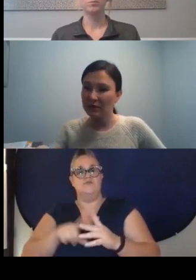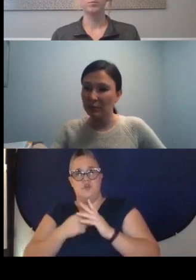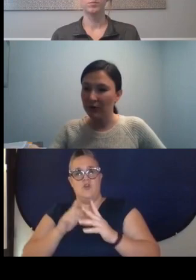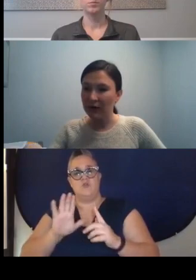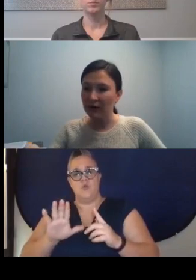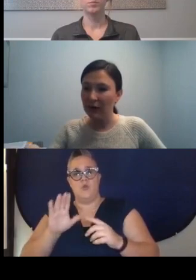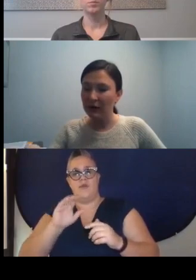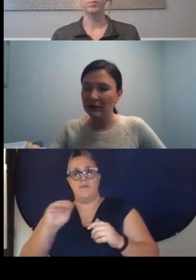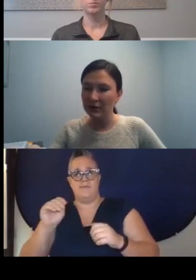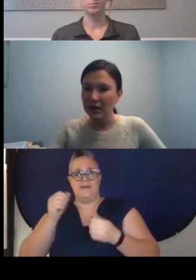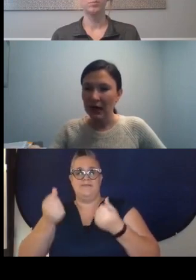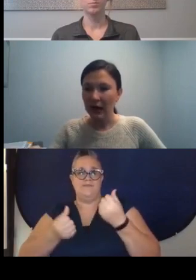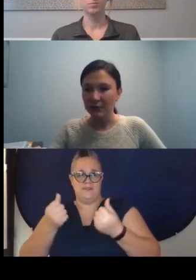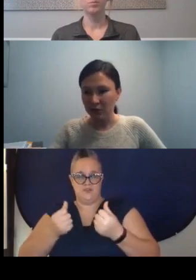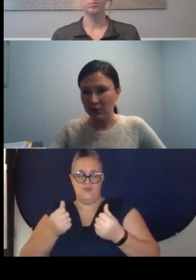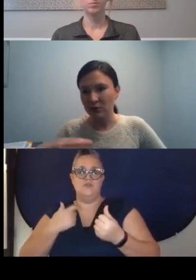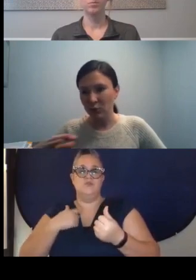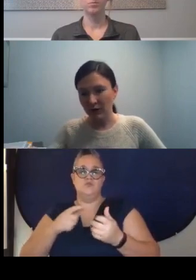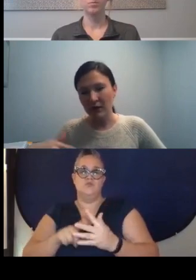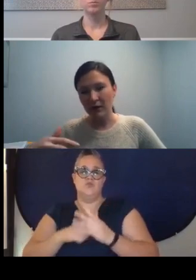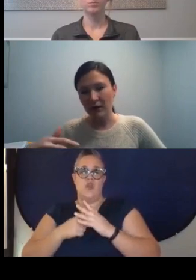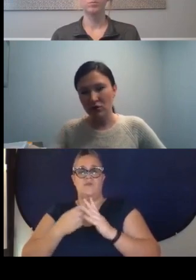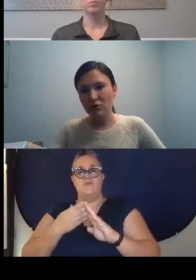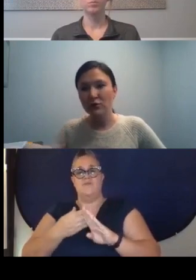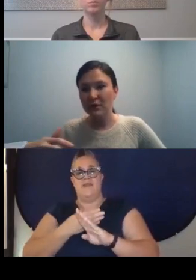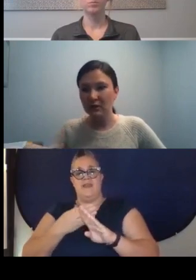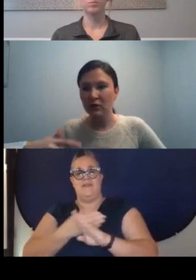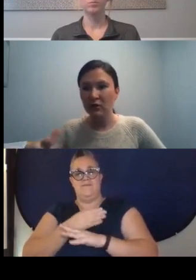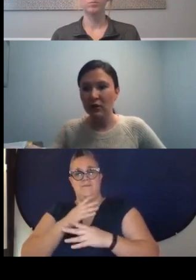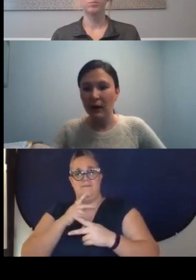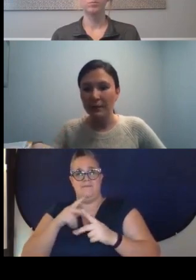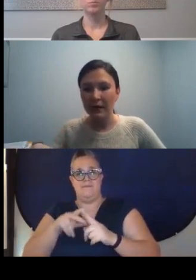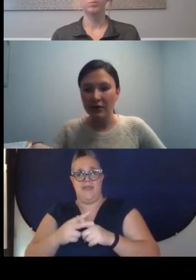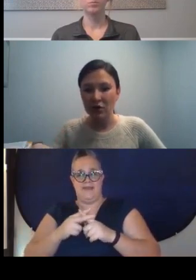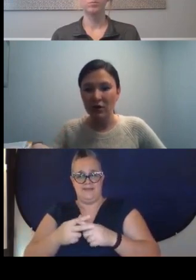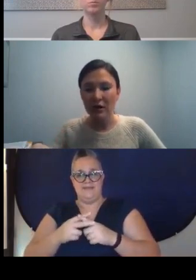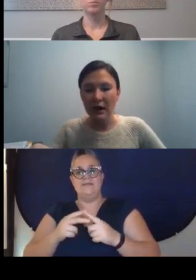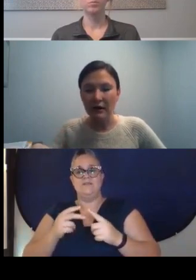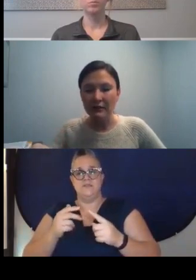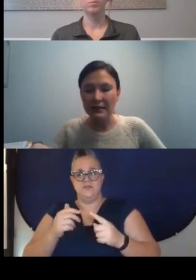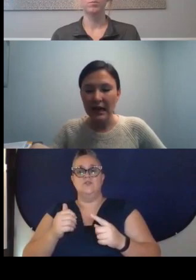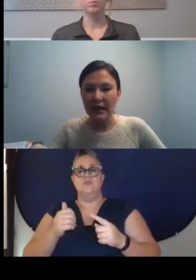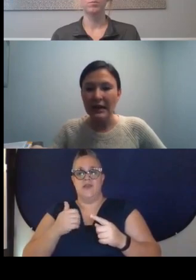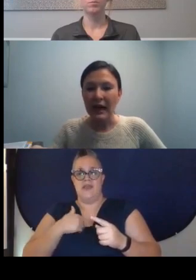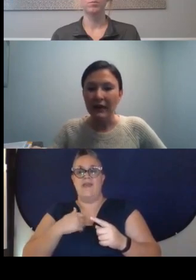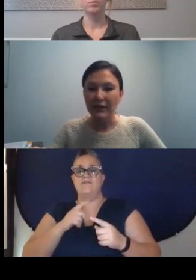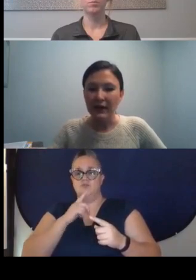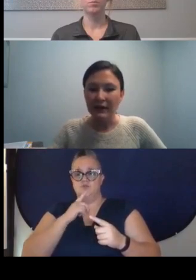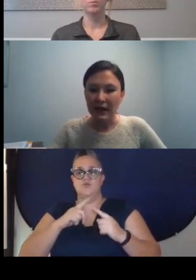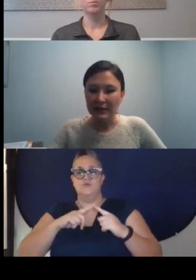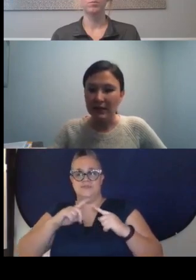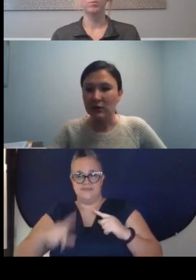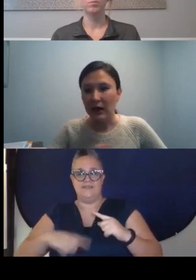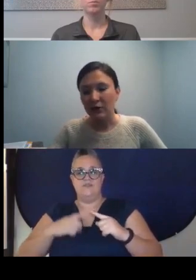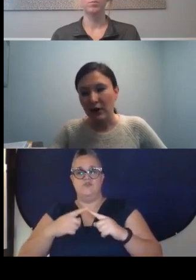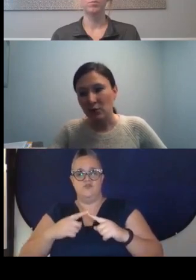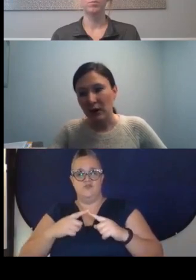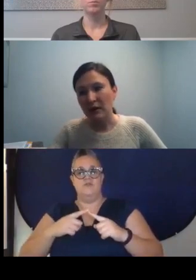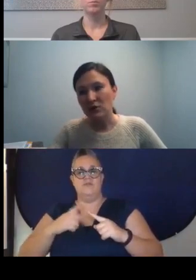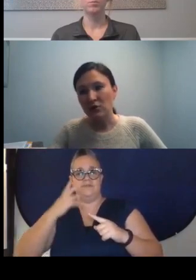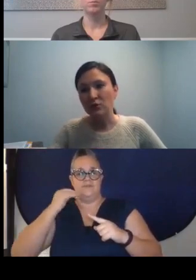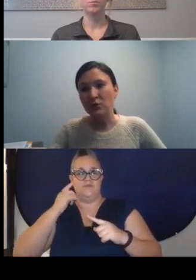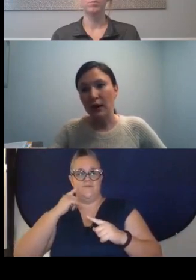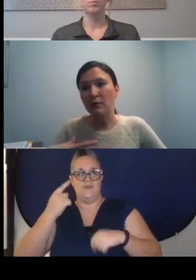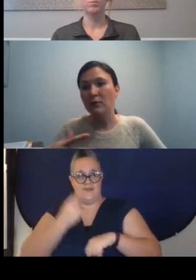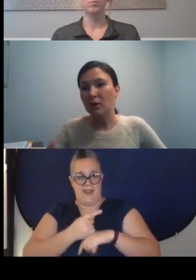just focused on preventative maintenance. So there's more of a true cyclical nature of the day. And then lastly, you would kind of